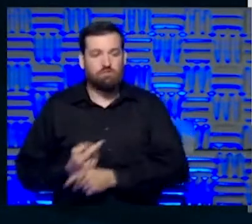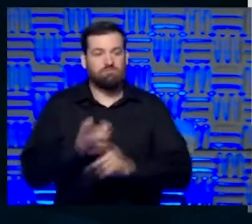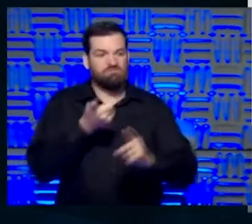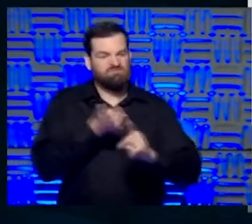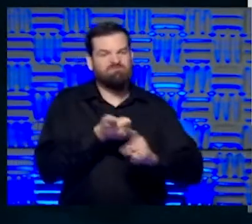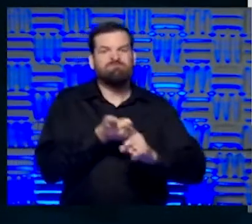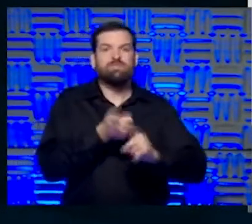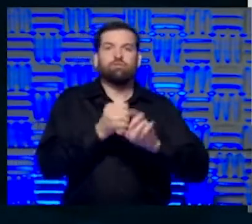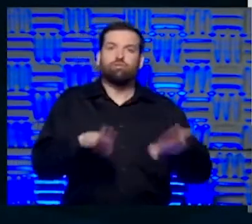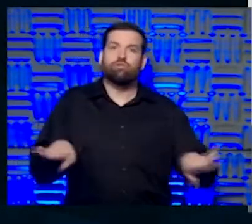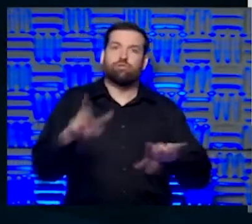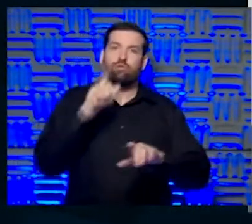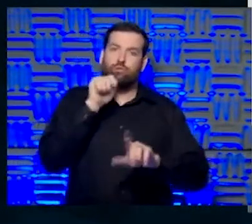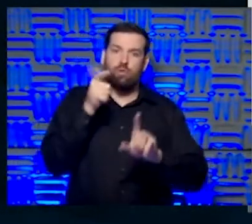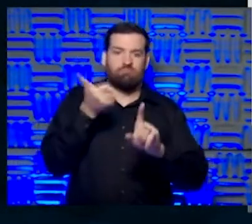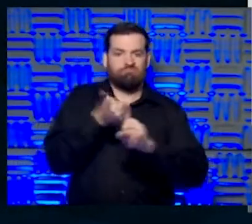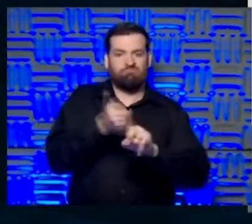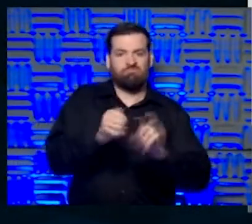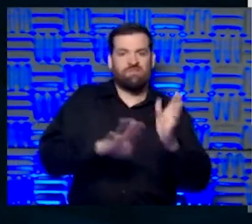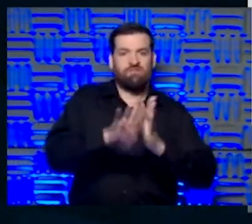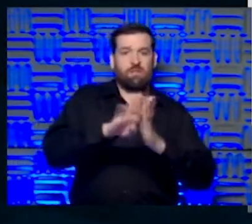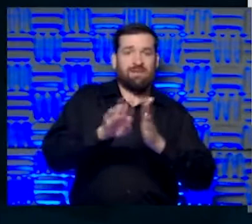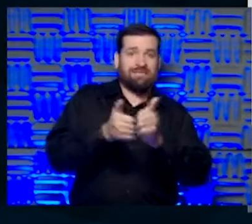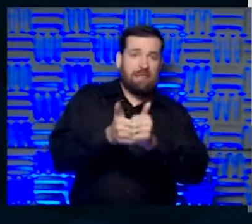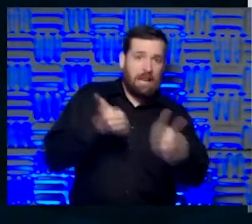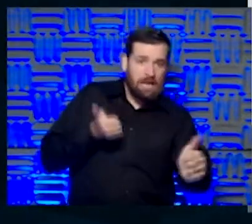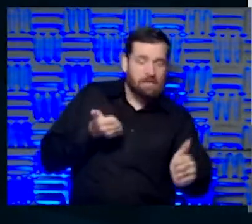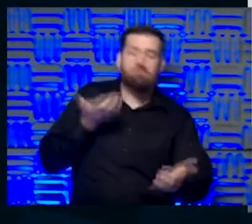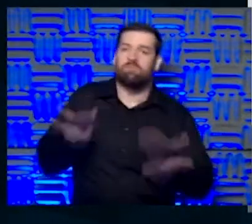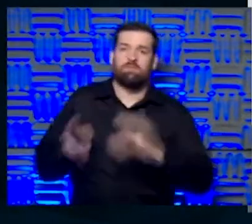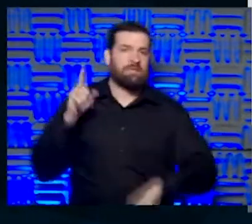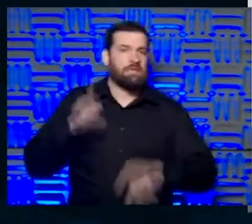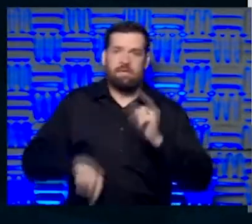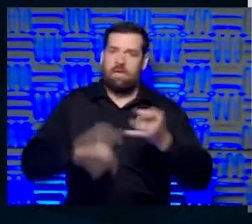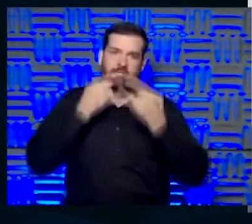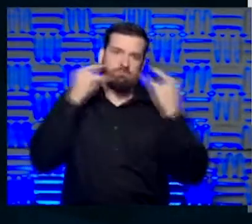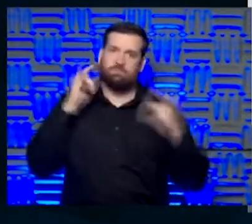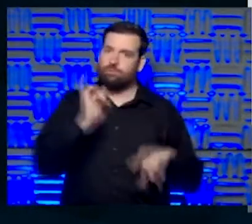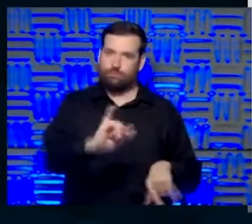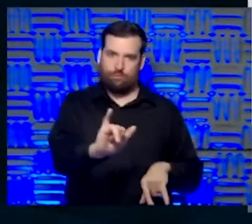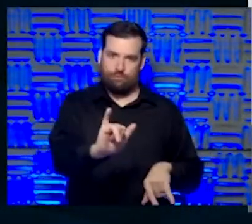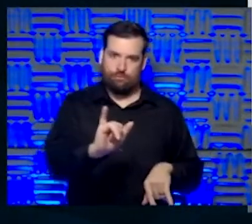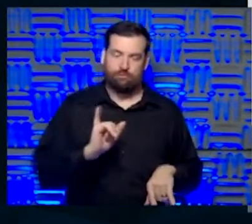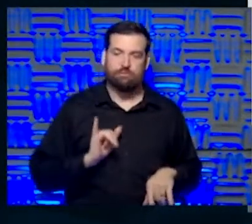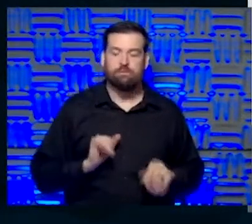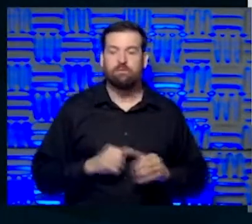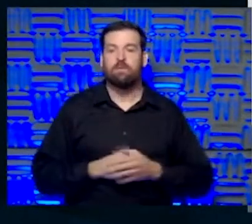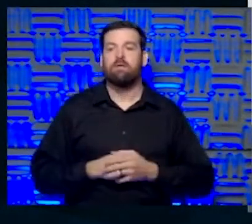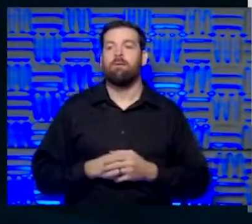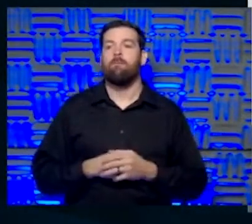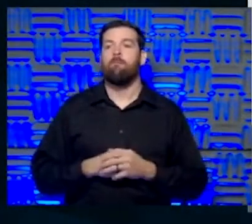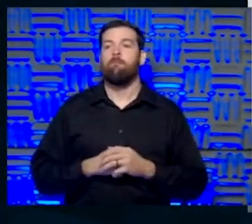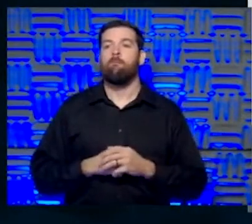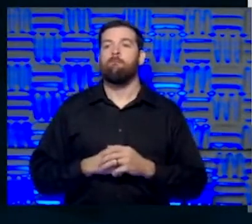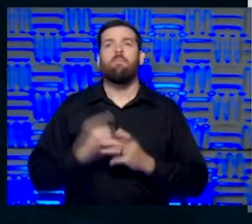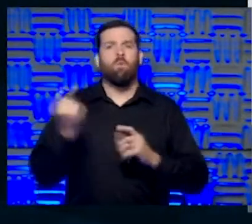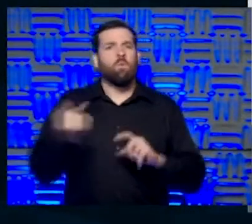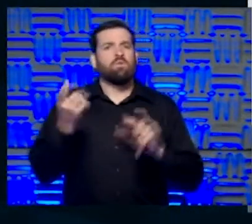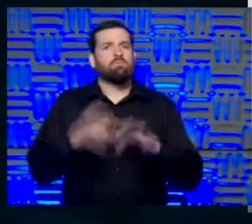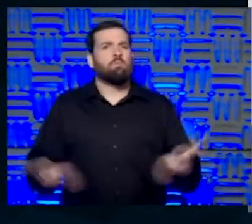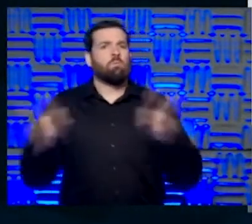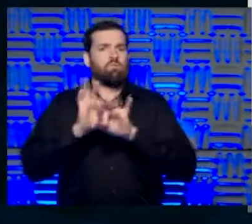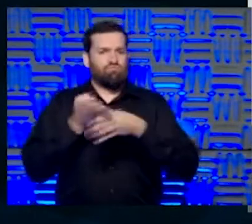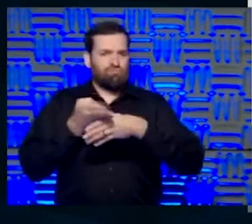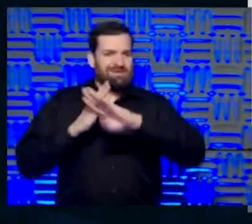developmental delays may not be able to wear masks as well. So, it's always important to protect